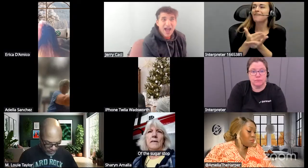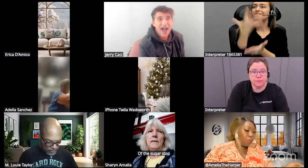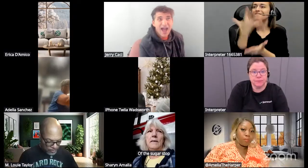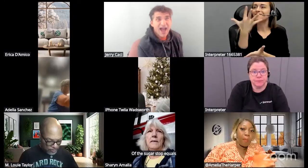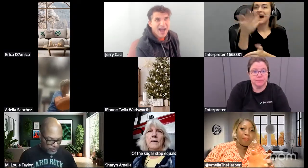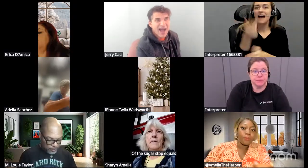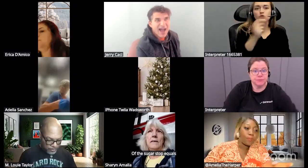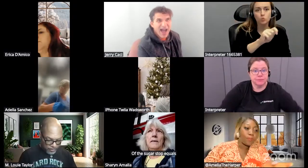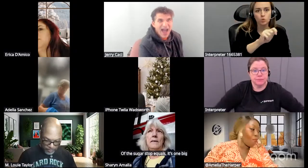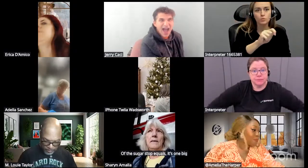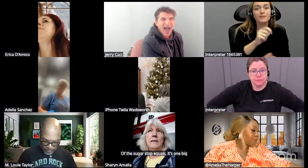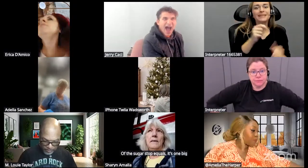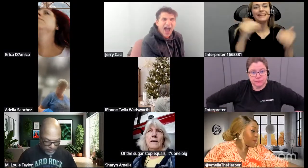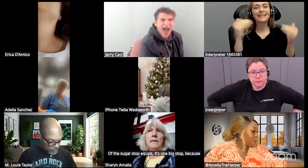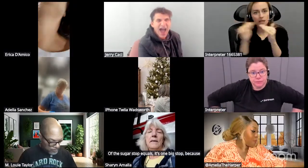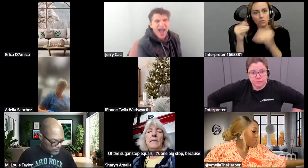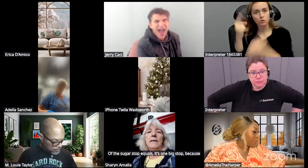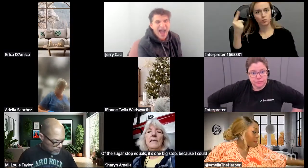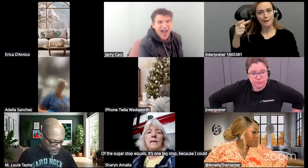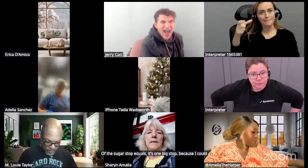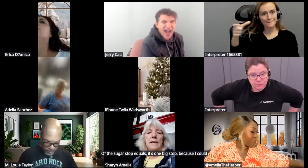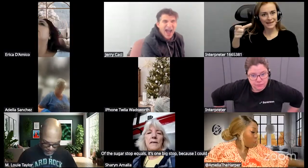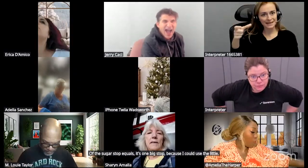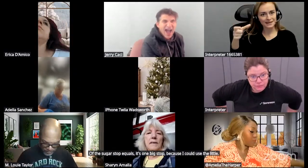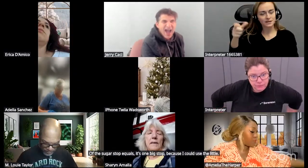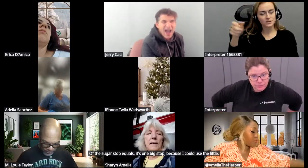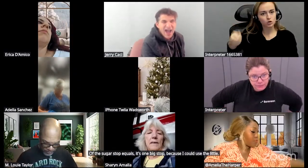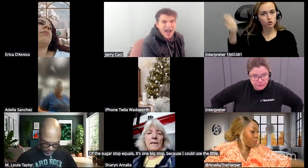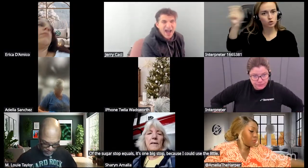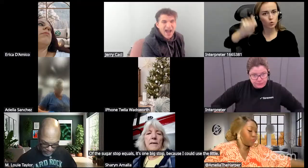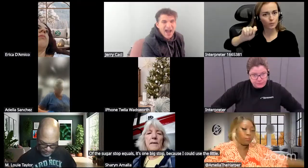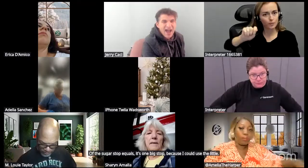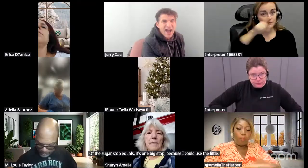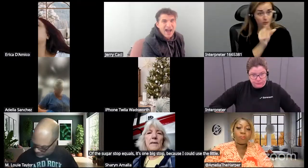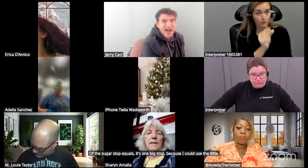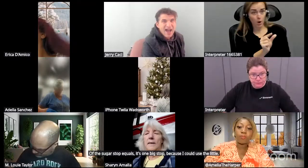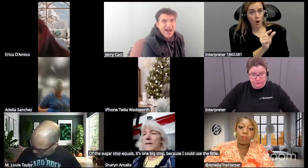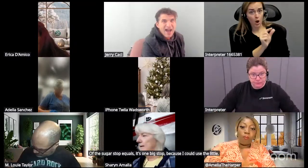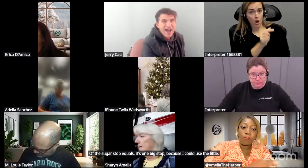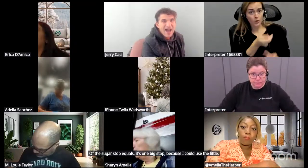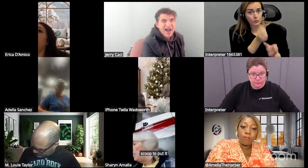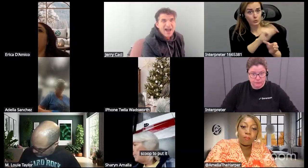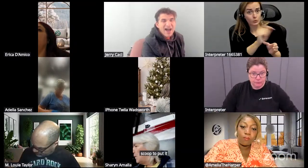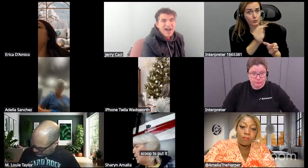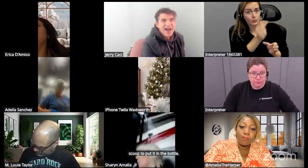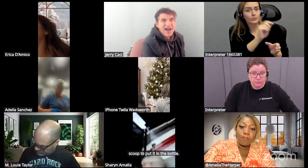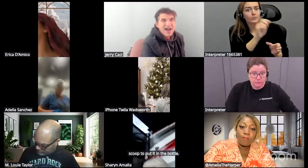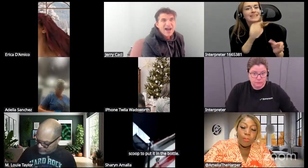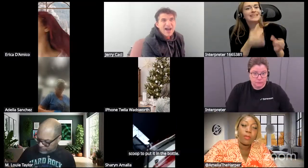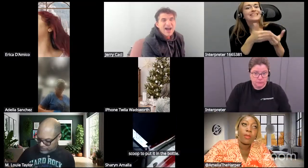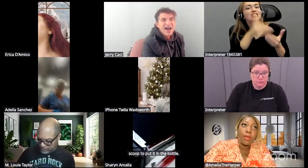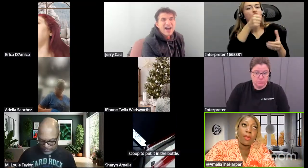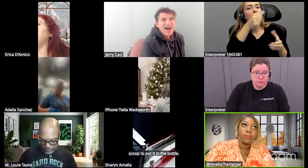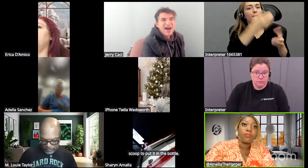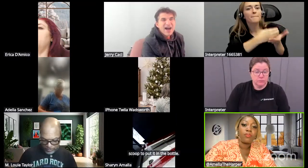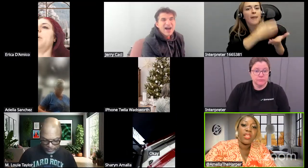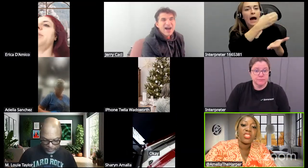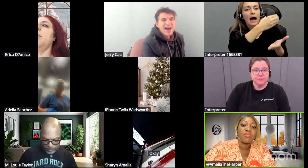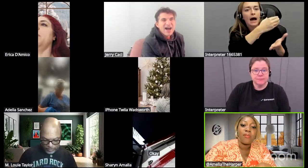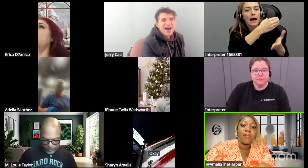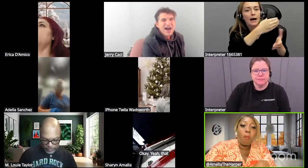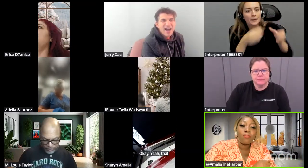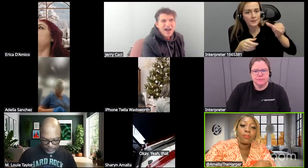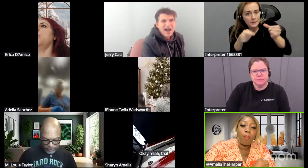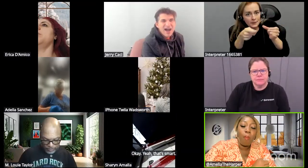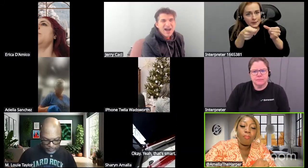one big stop, because I could use the little scoop to put it in the bottle. Okay. Yeah, that's So